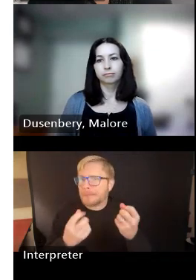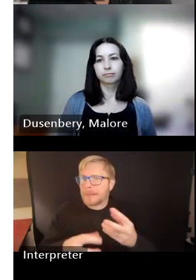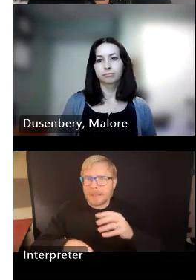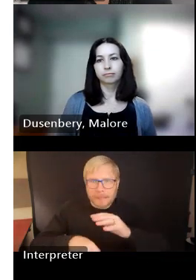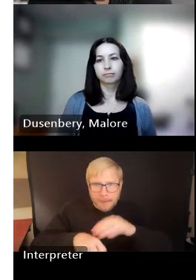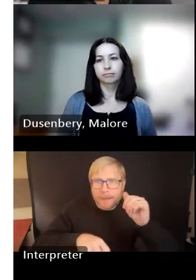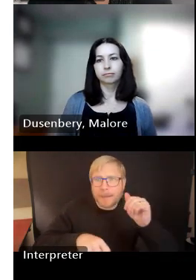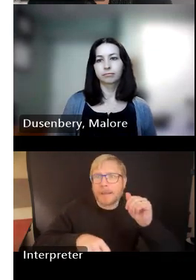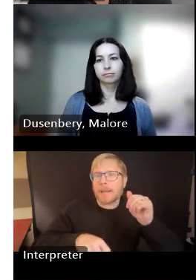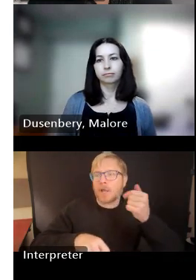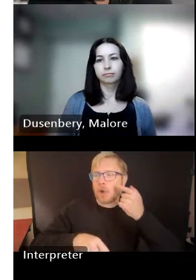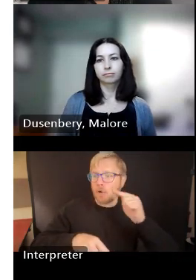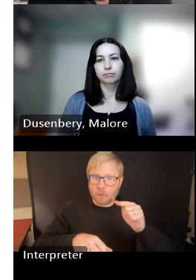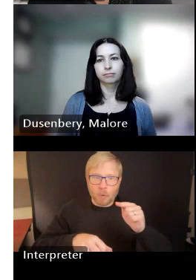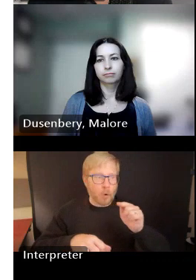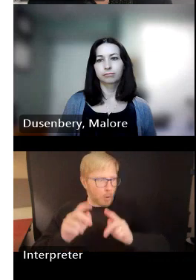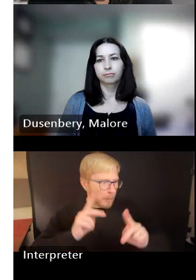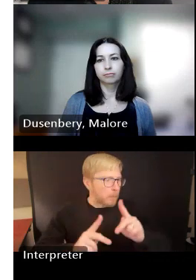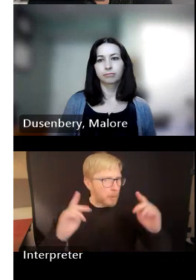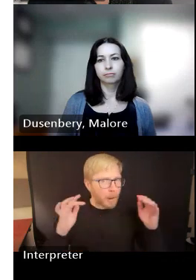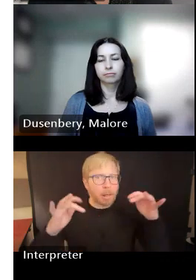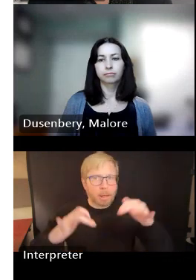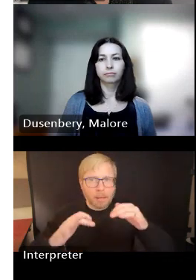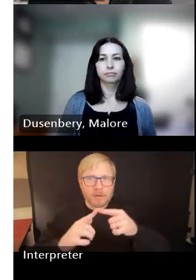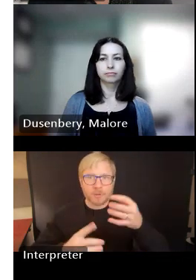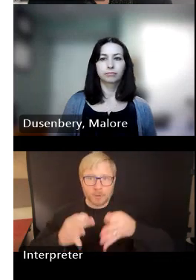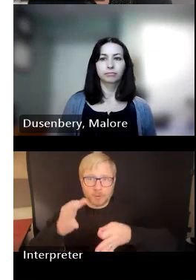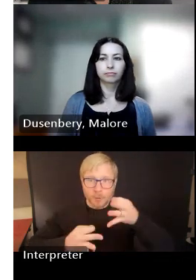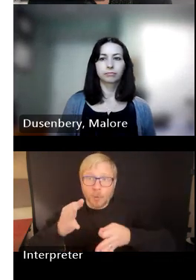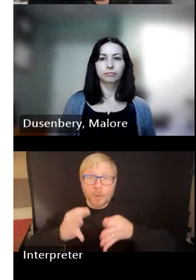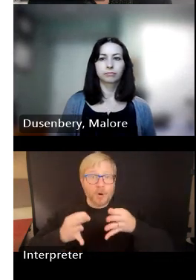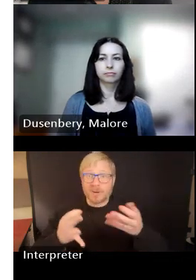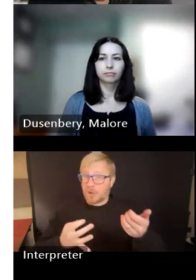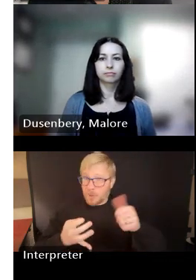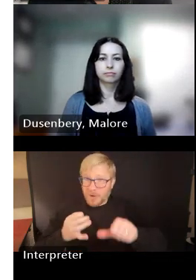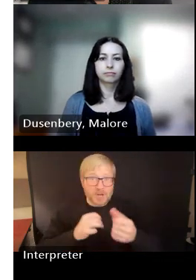all know that obstacles still exist. Sometimes they are